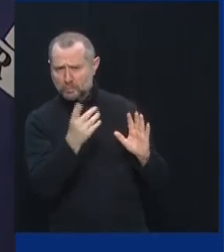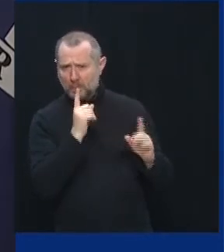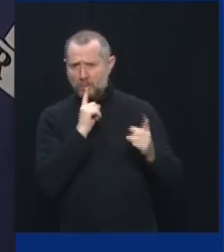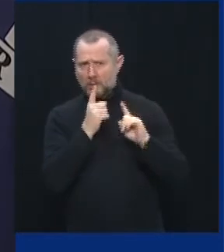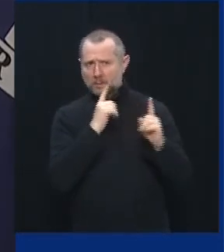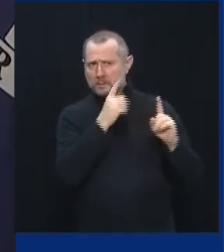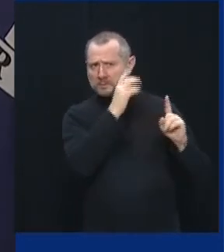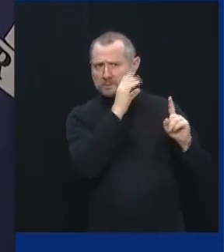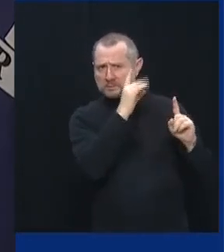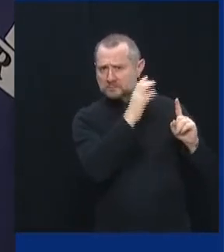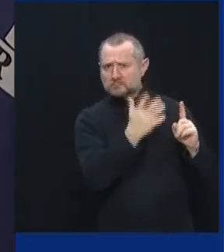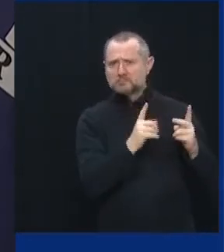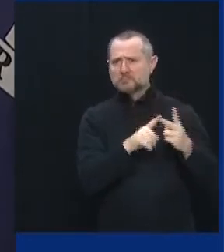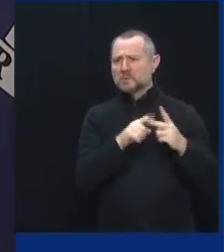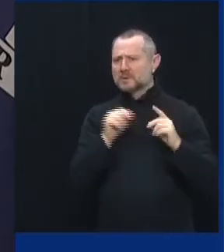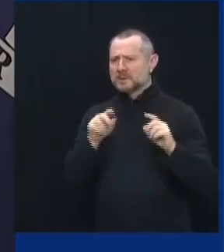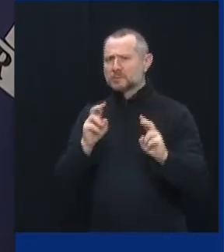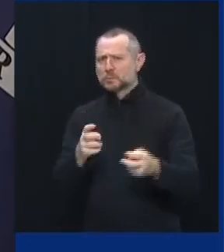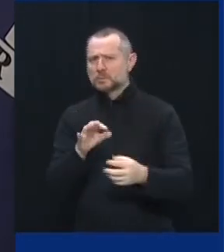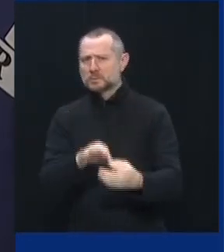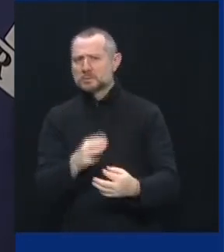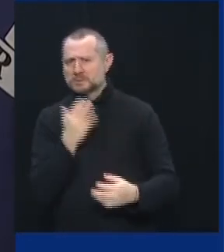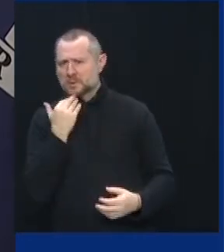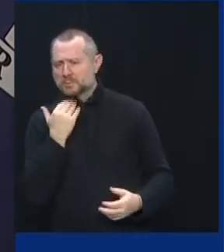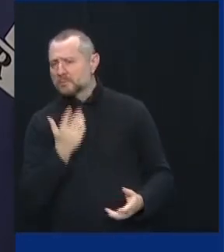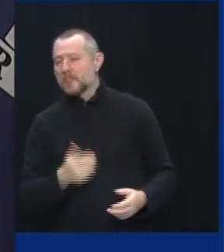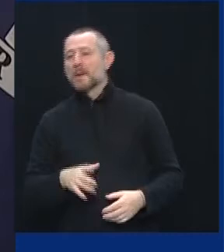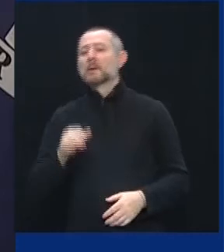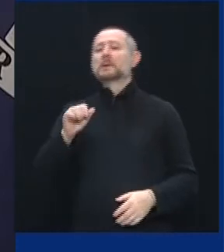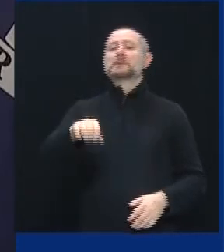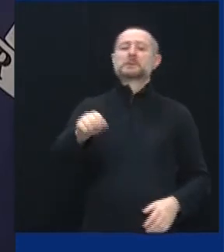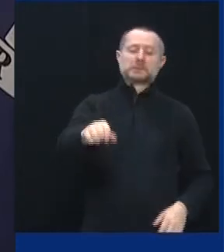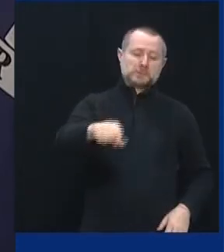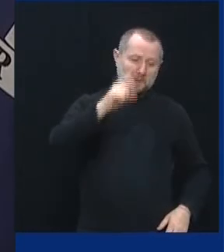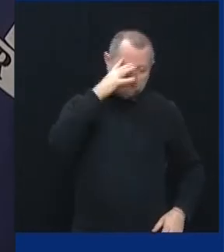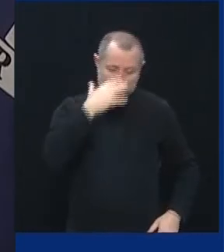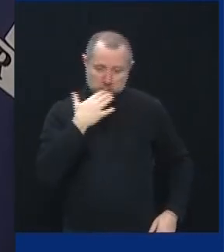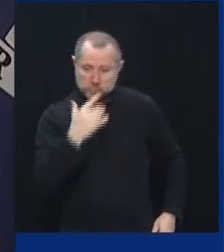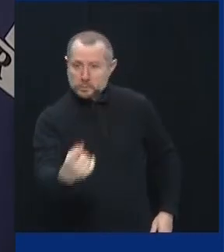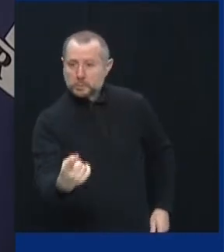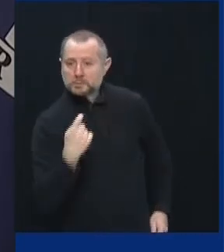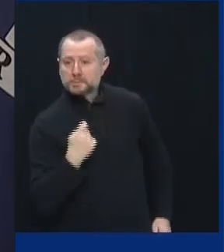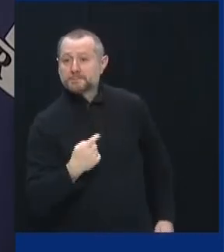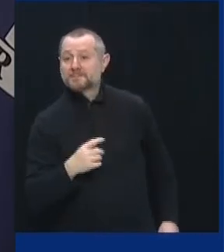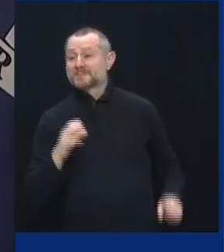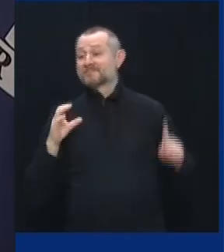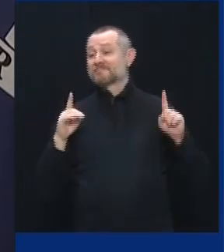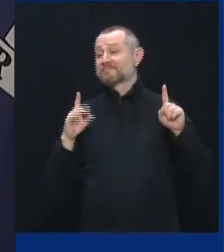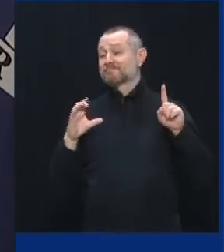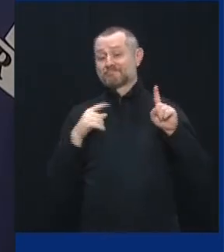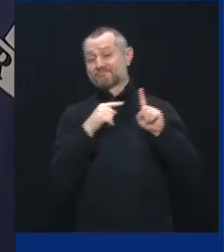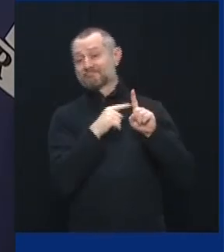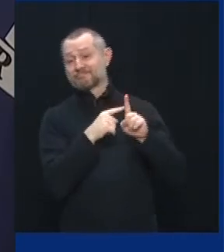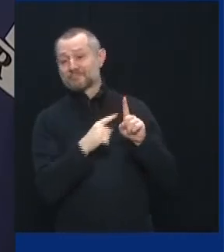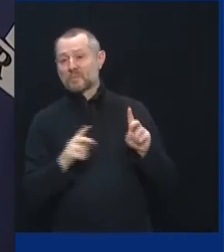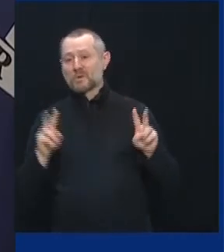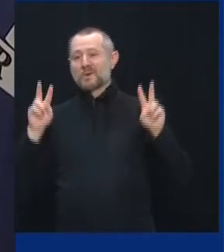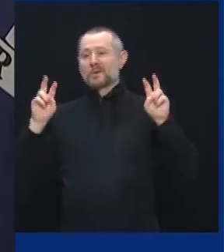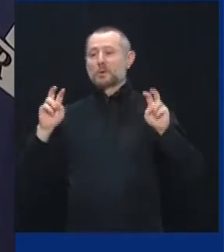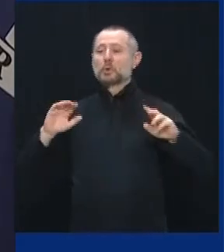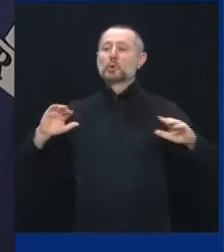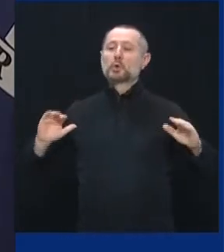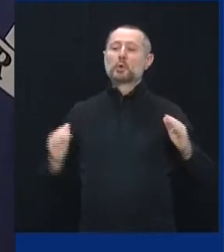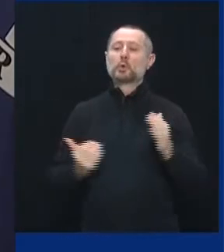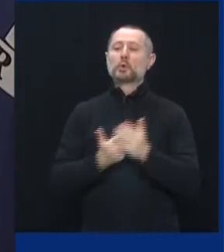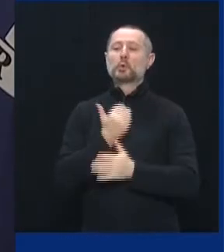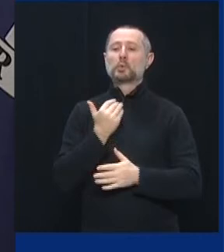eligibility. Yeah, thank you. You know, the CDC is now a new CDC, right?